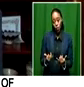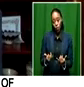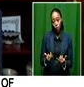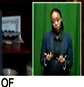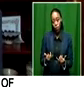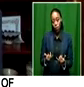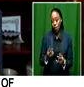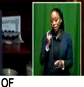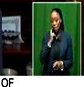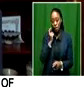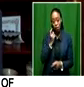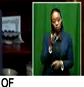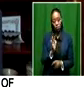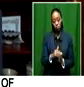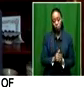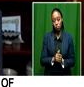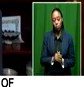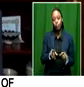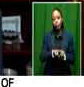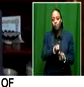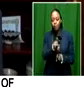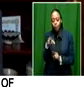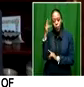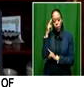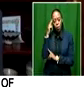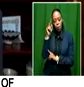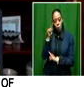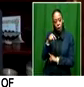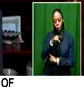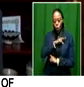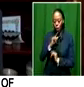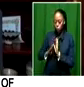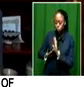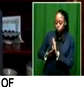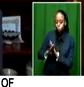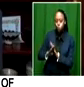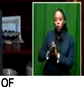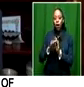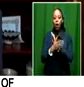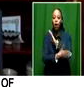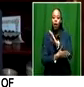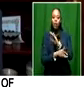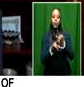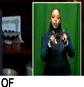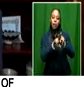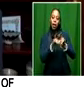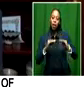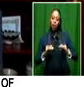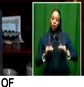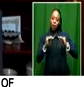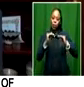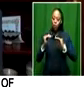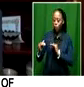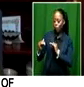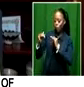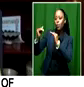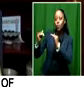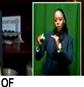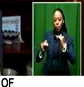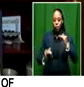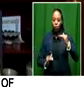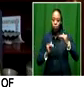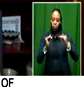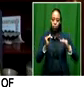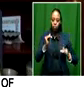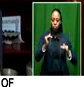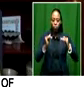and always people need to remember this. As we improve, other countries improve as well. And so being